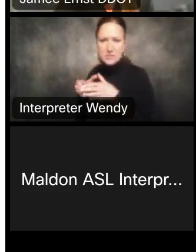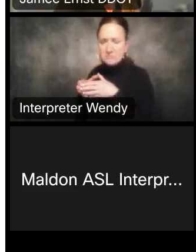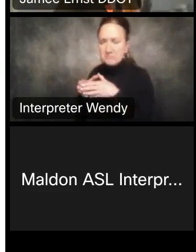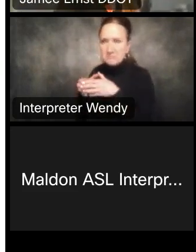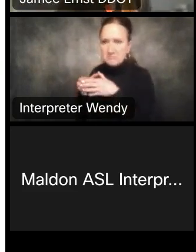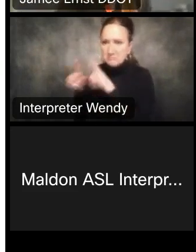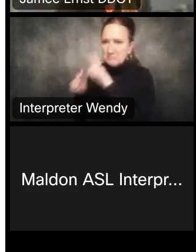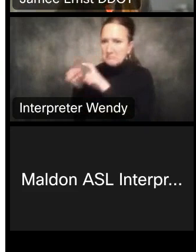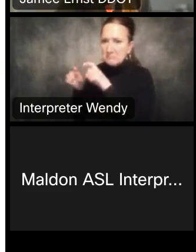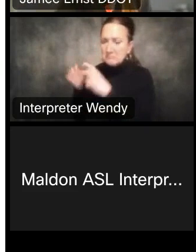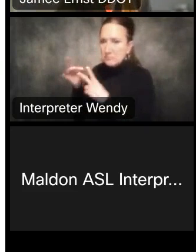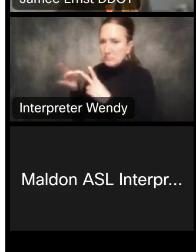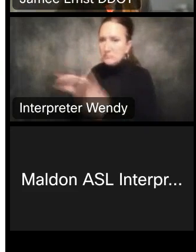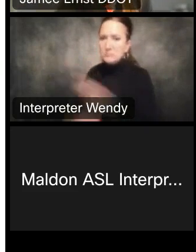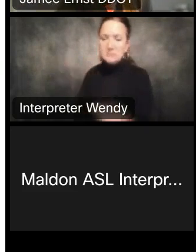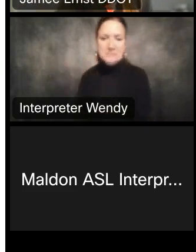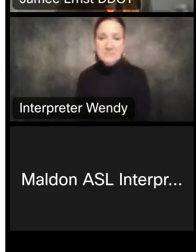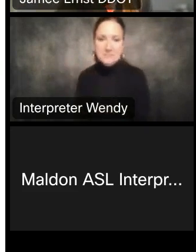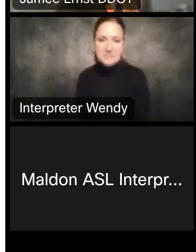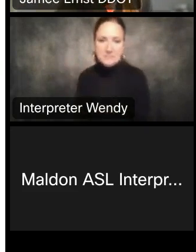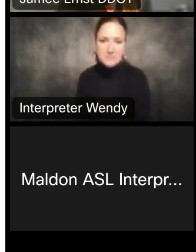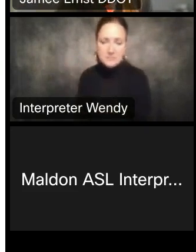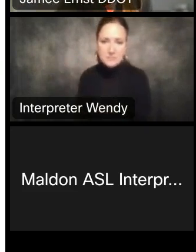explore options for that.